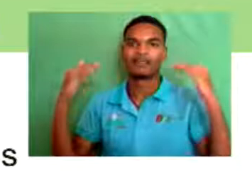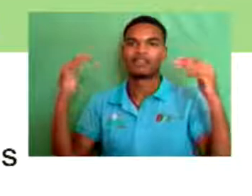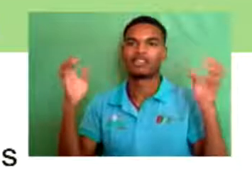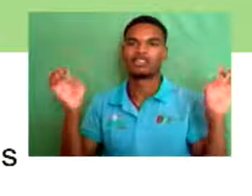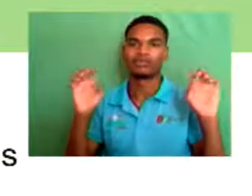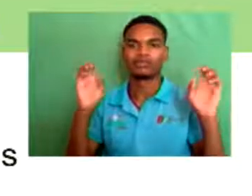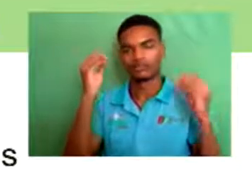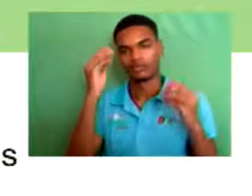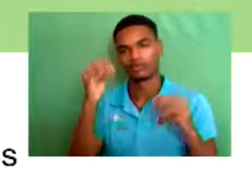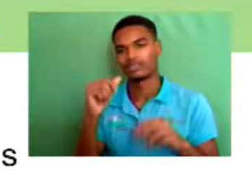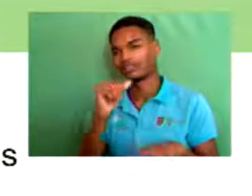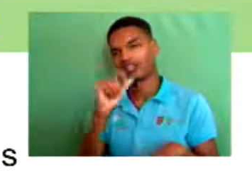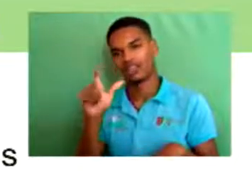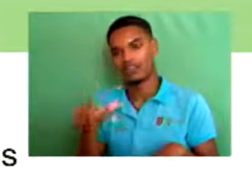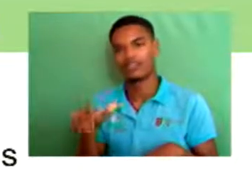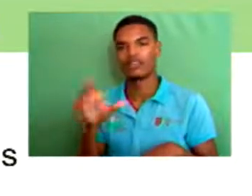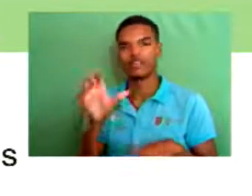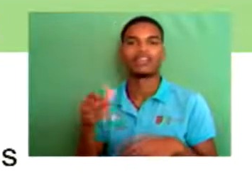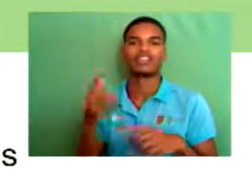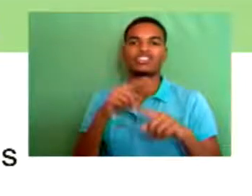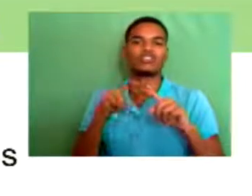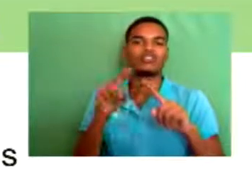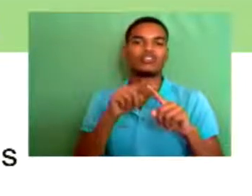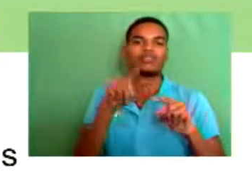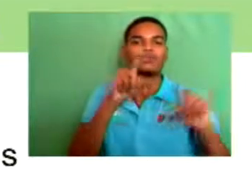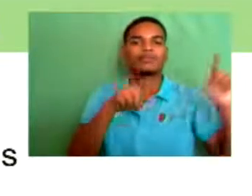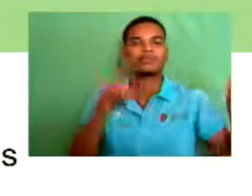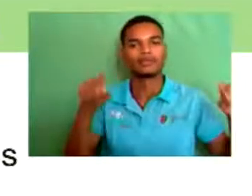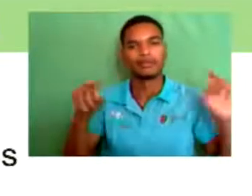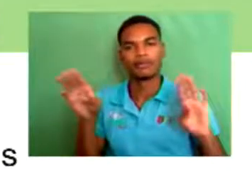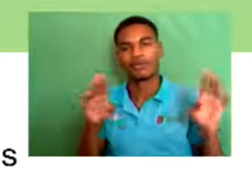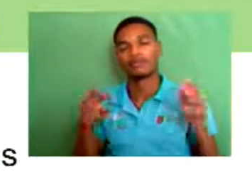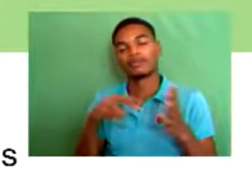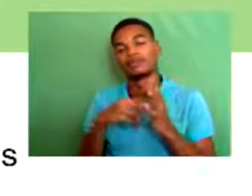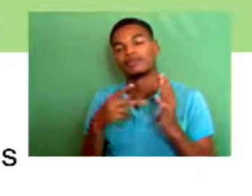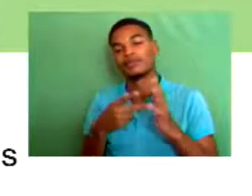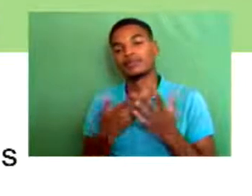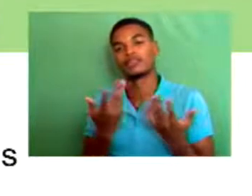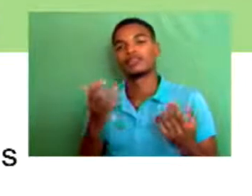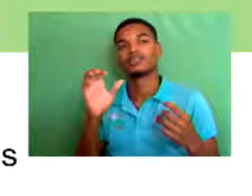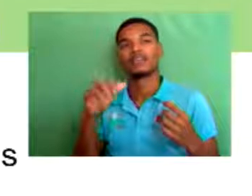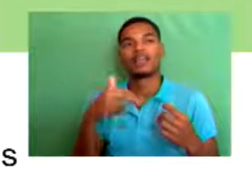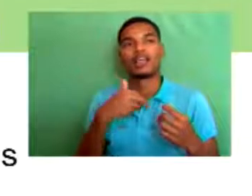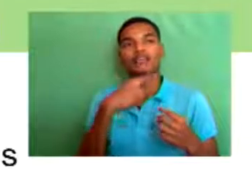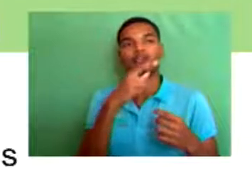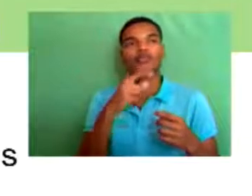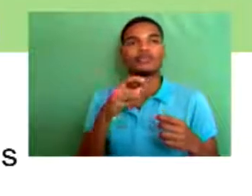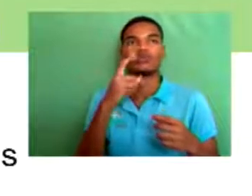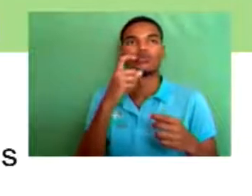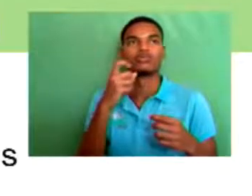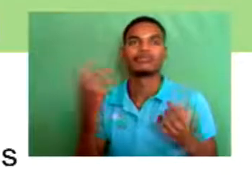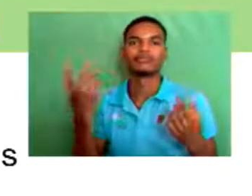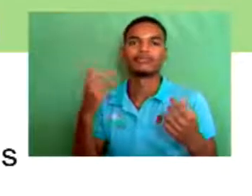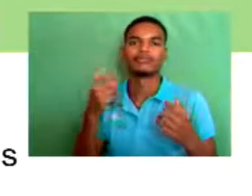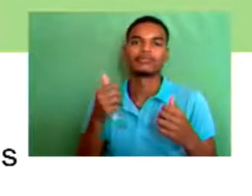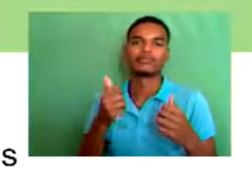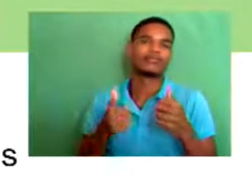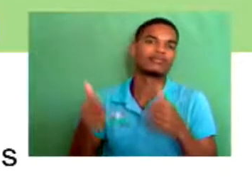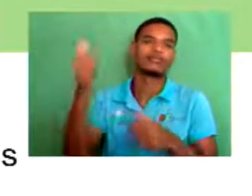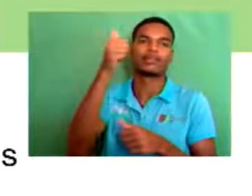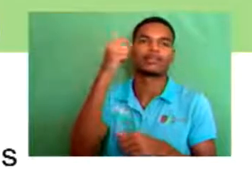to different levels of behavior. You may have a category, a priority 4 message, which is the highest priority, in which case maybe it does take over your